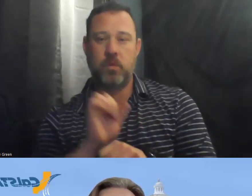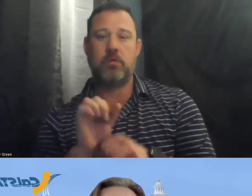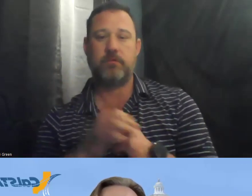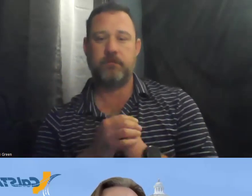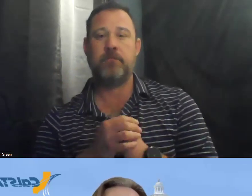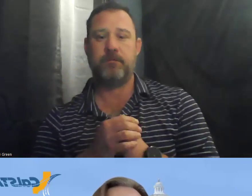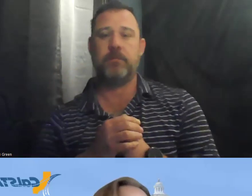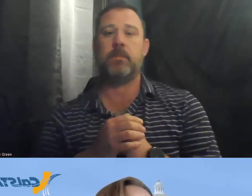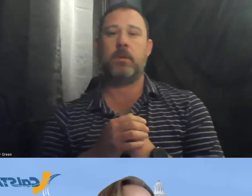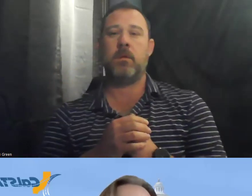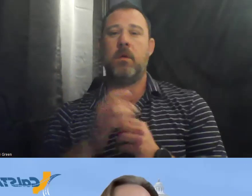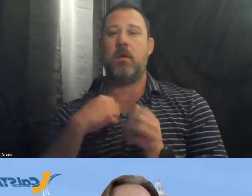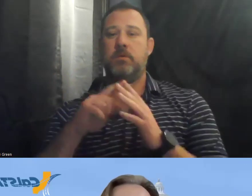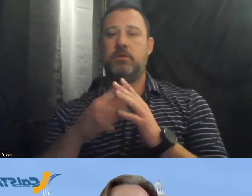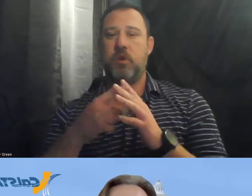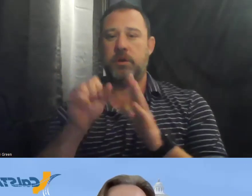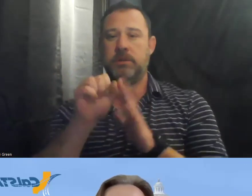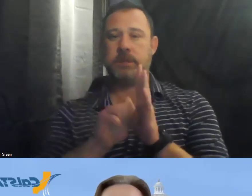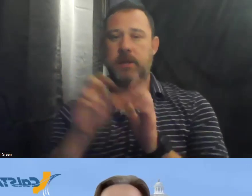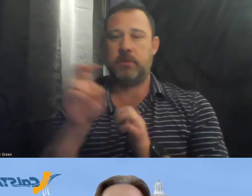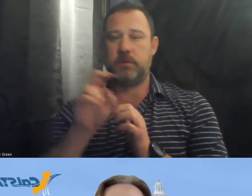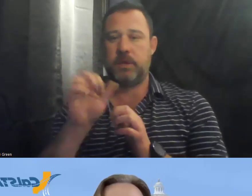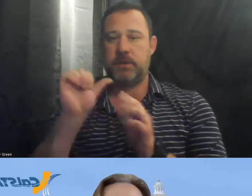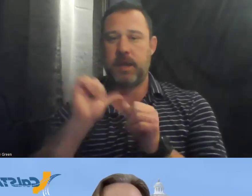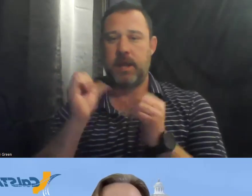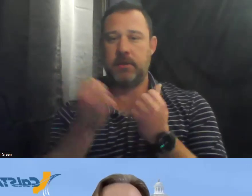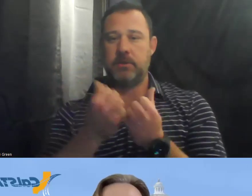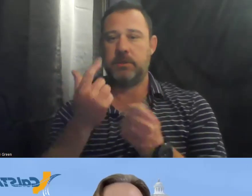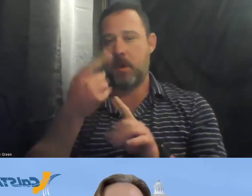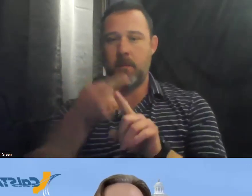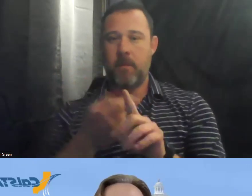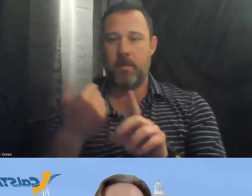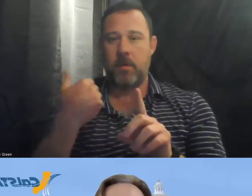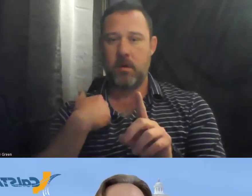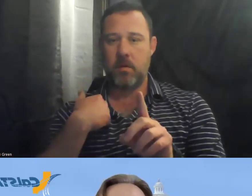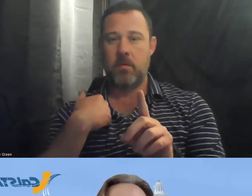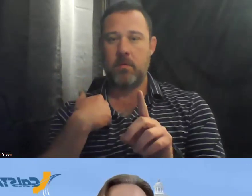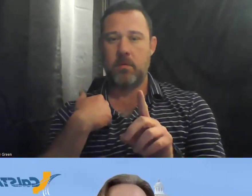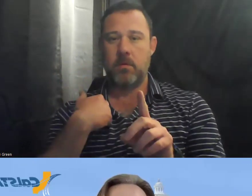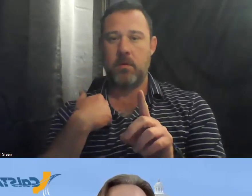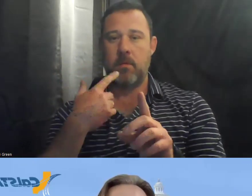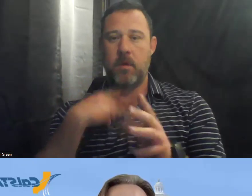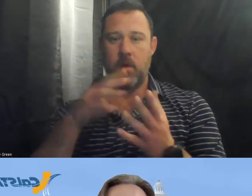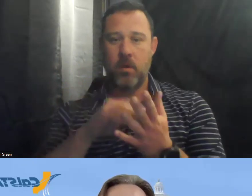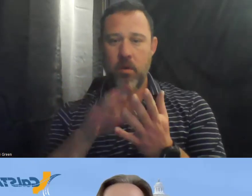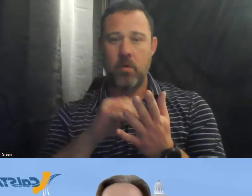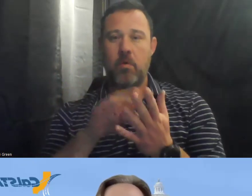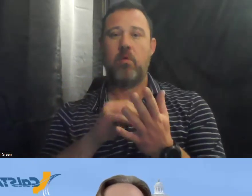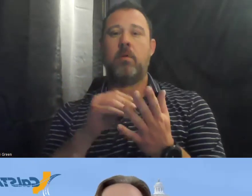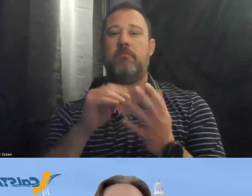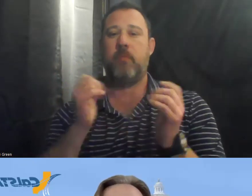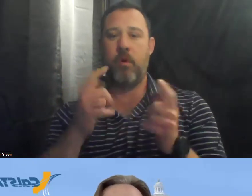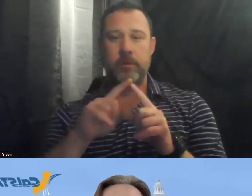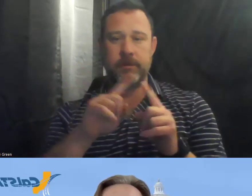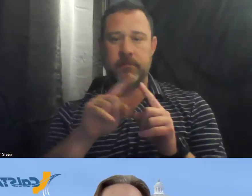that. So I started at the State Transportation Agency a little over a month ago. I am learning all of the ropes, and ropes I didn't even